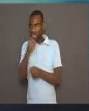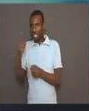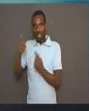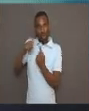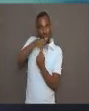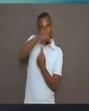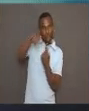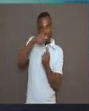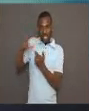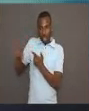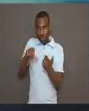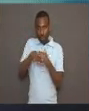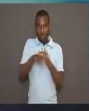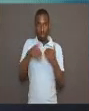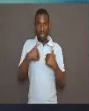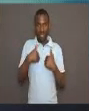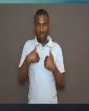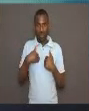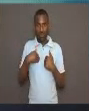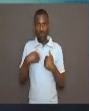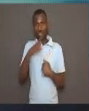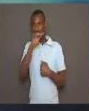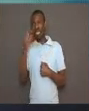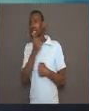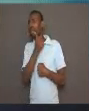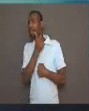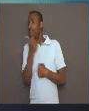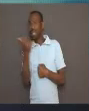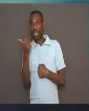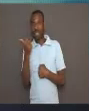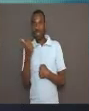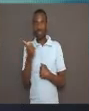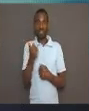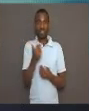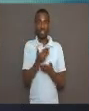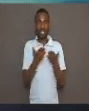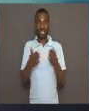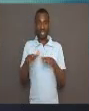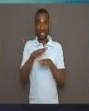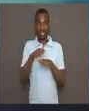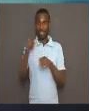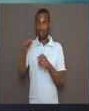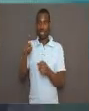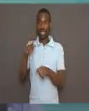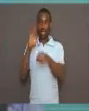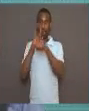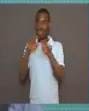liquid and the other substances with which it comes into contact.